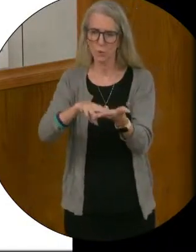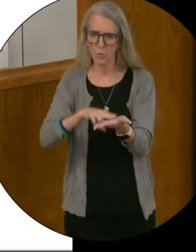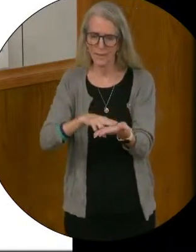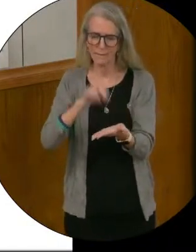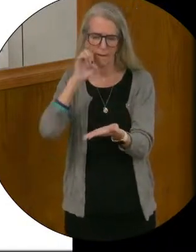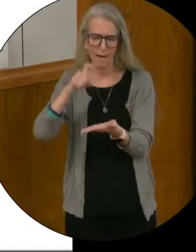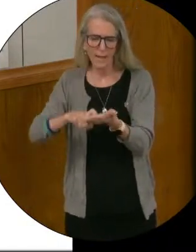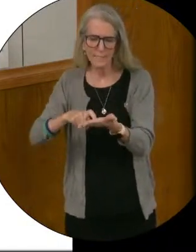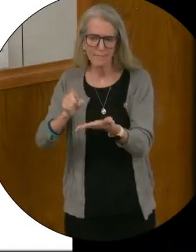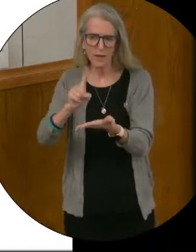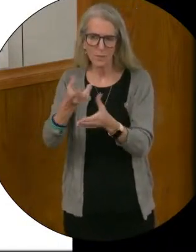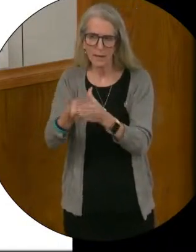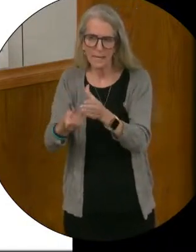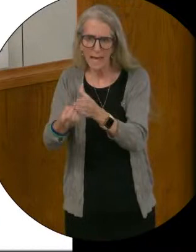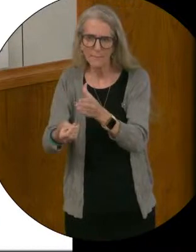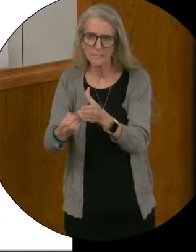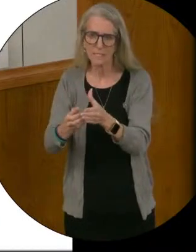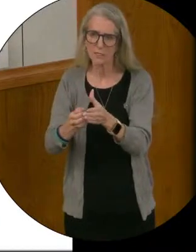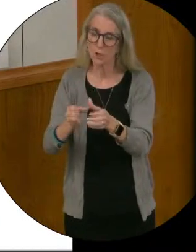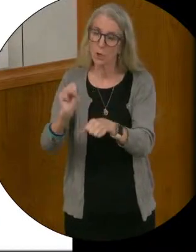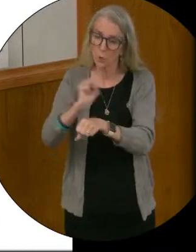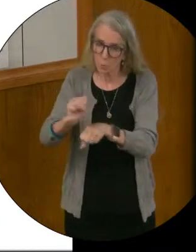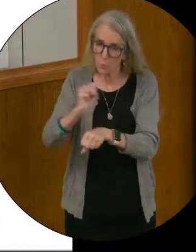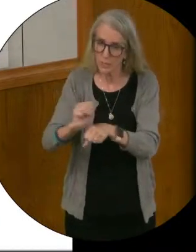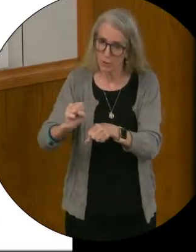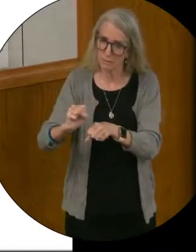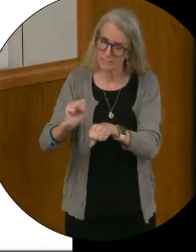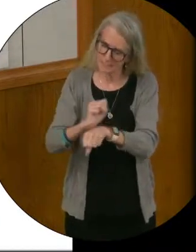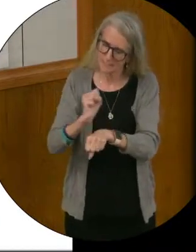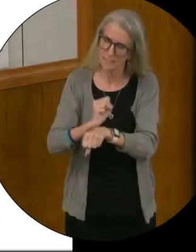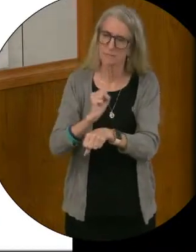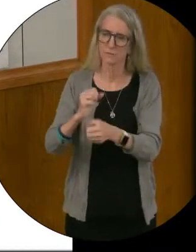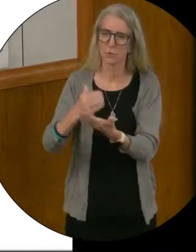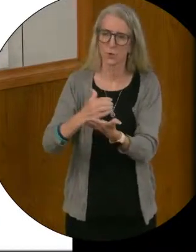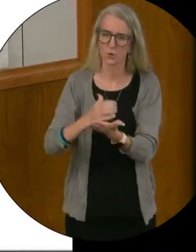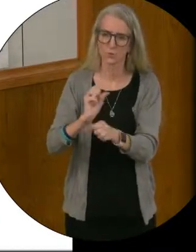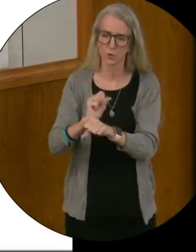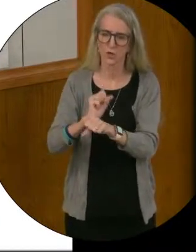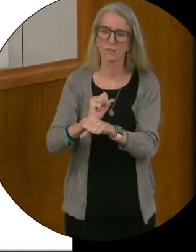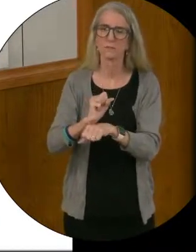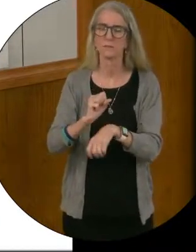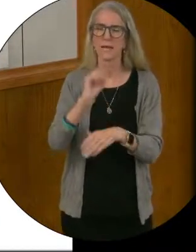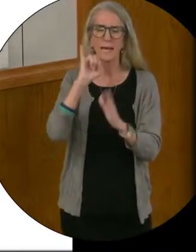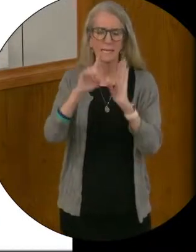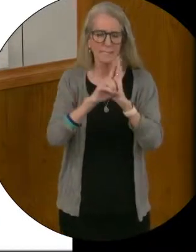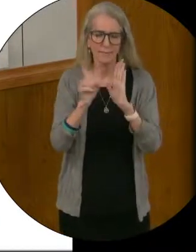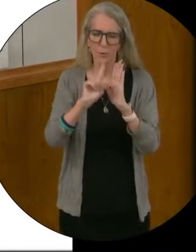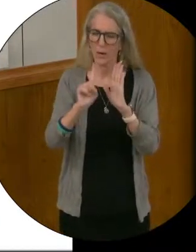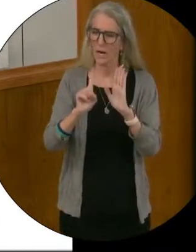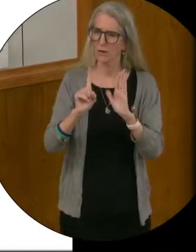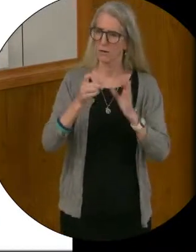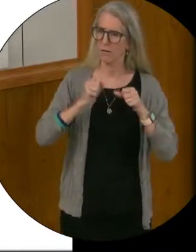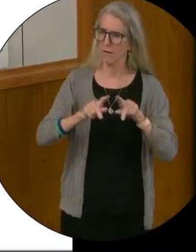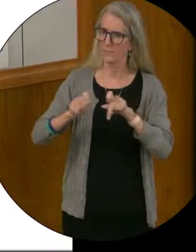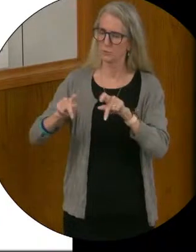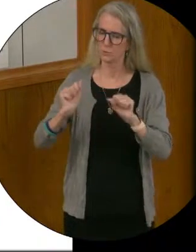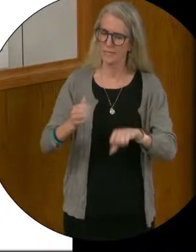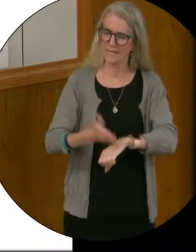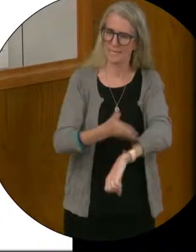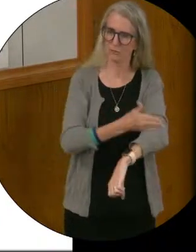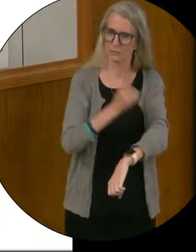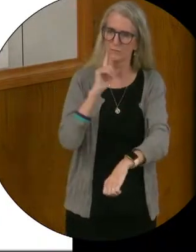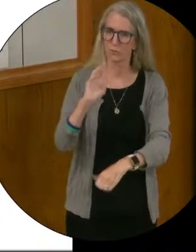gaps in rigorous coursework at our schools and identifying ways where we can increase those opportunities for our